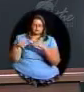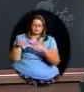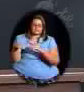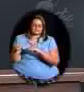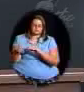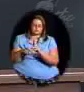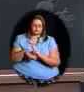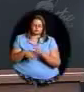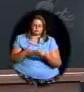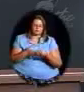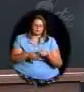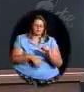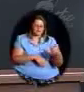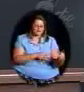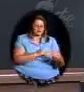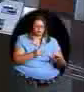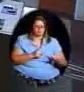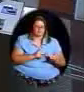elsewhere.